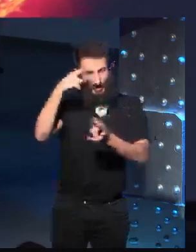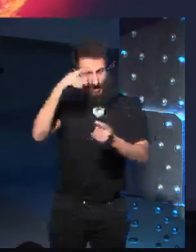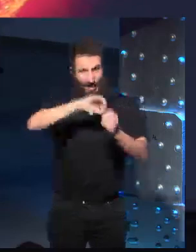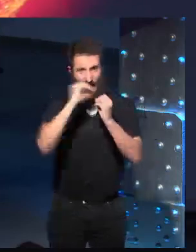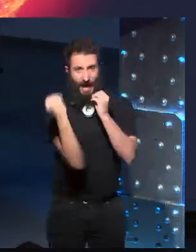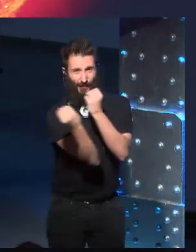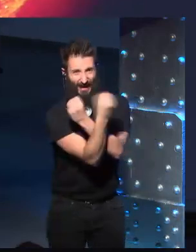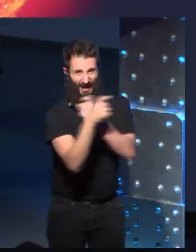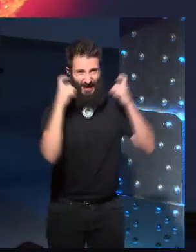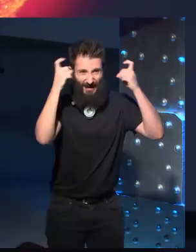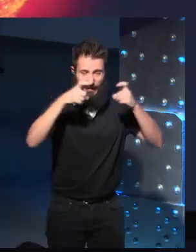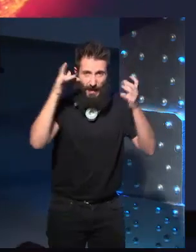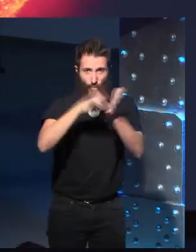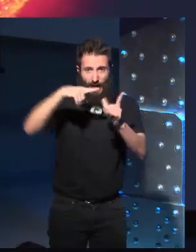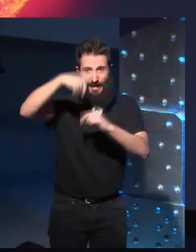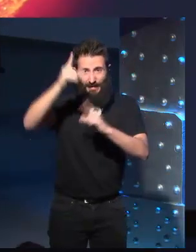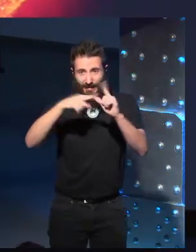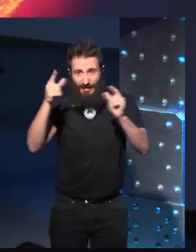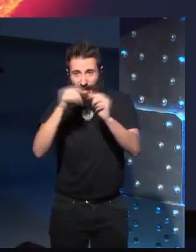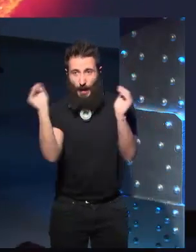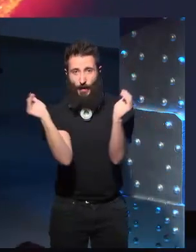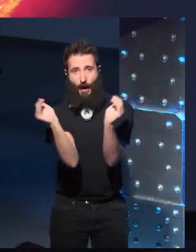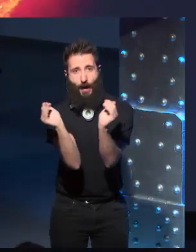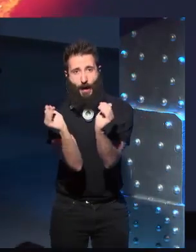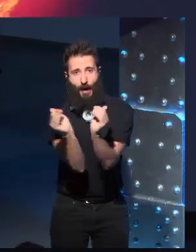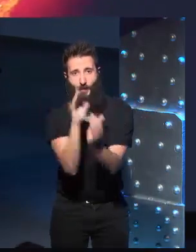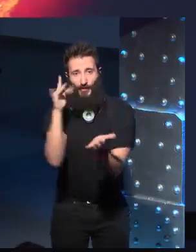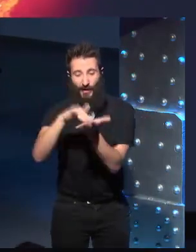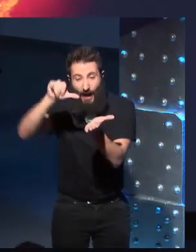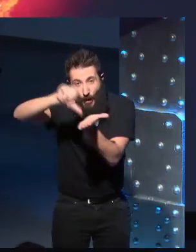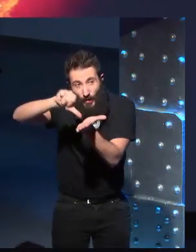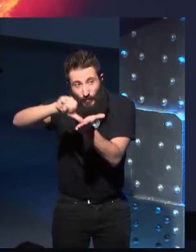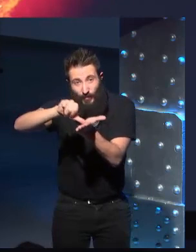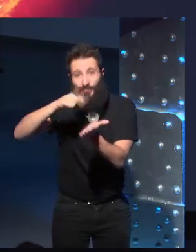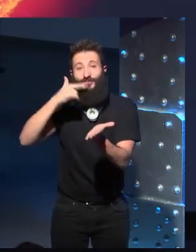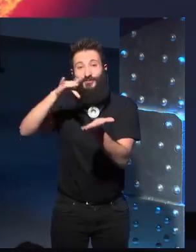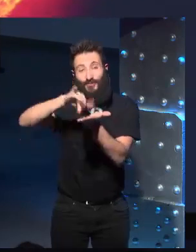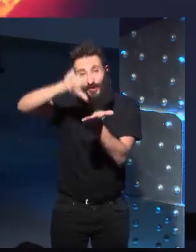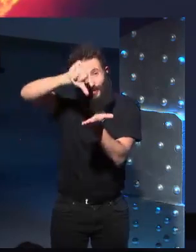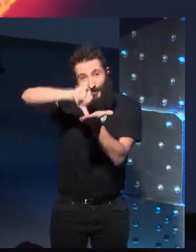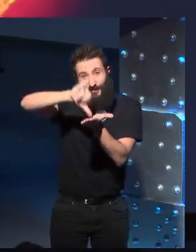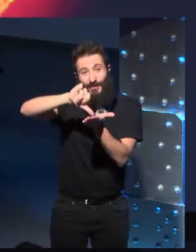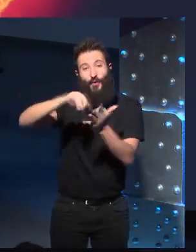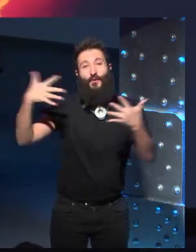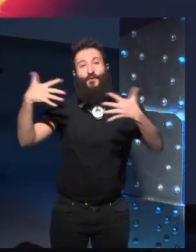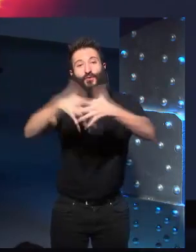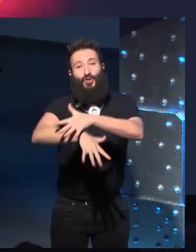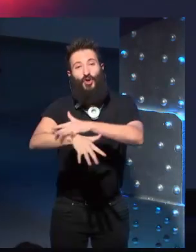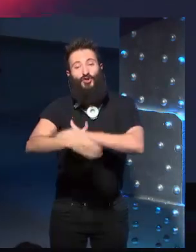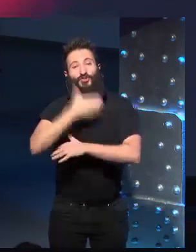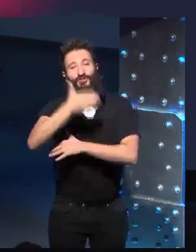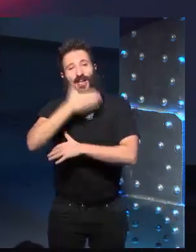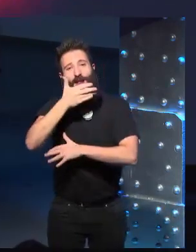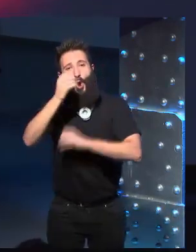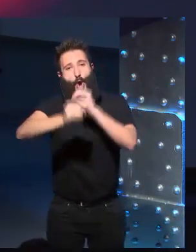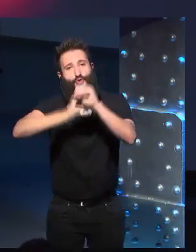like pushing everything towards the center. And there is this thermonuclear fusion reaction which tries to push everything outwards, like